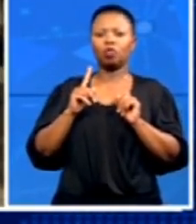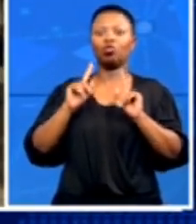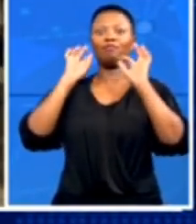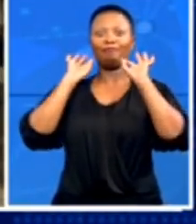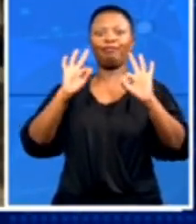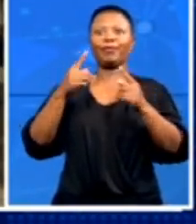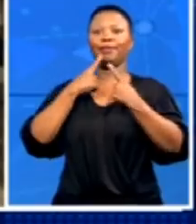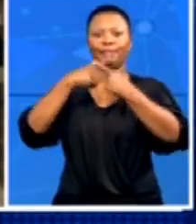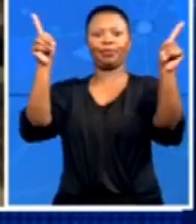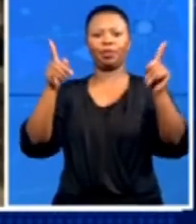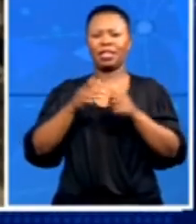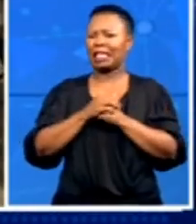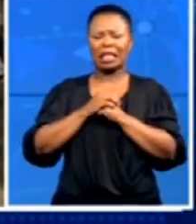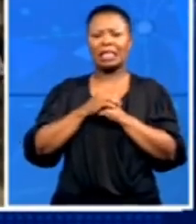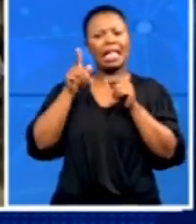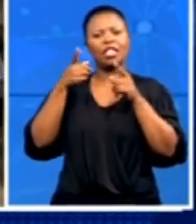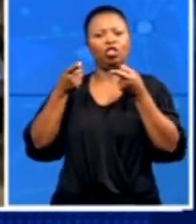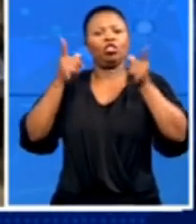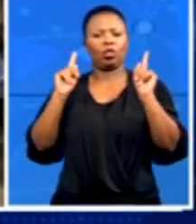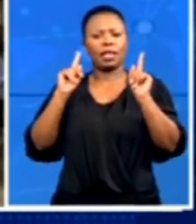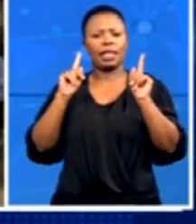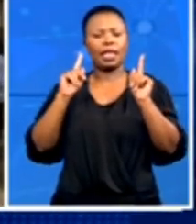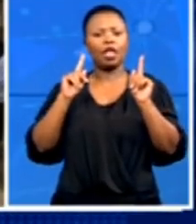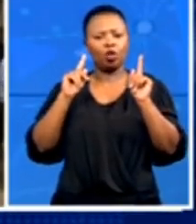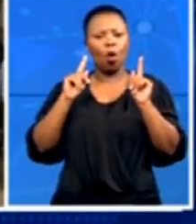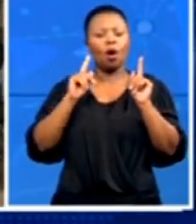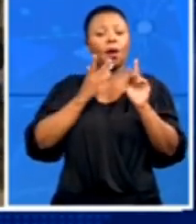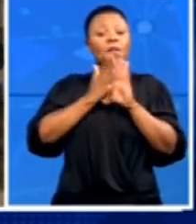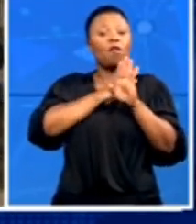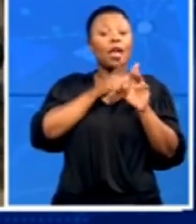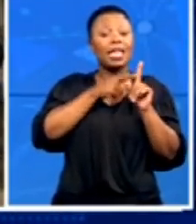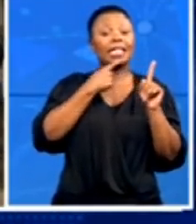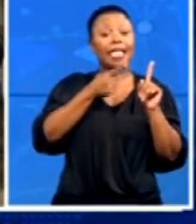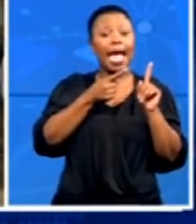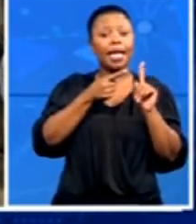and what initially said is not necessarily ends up at the end in terms